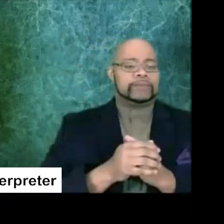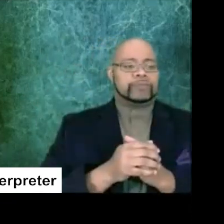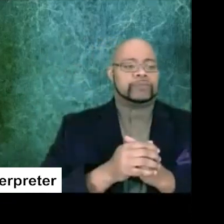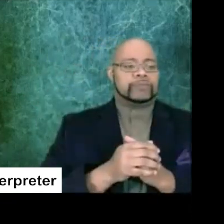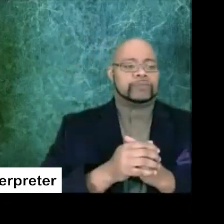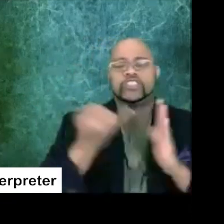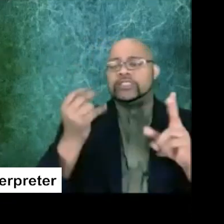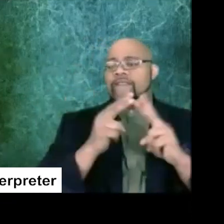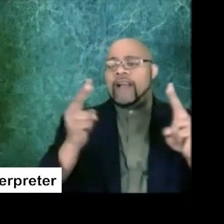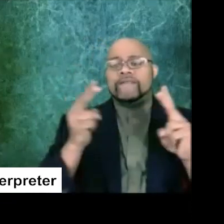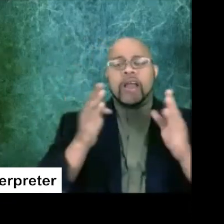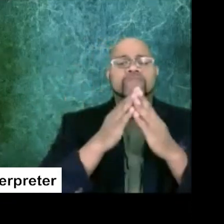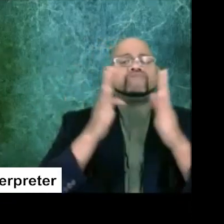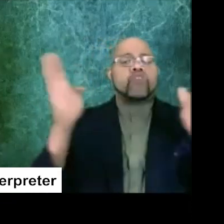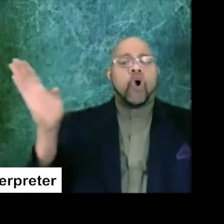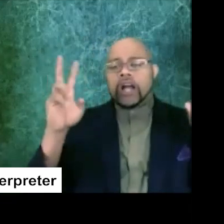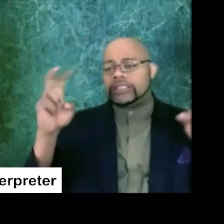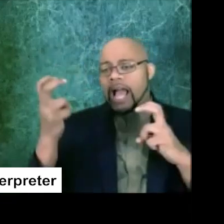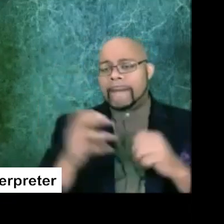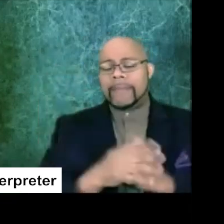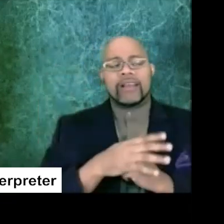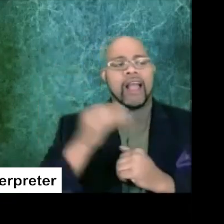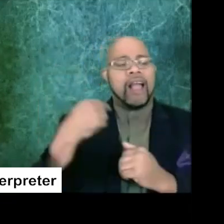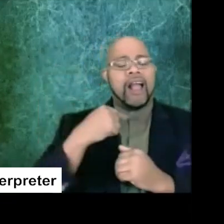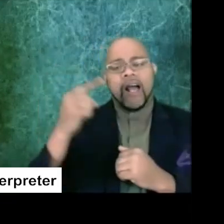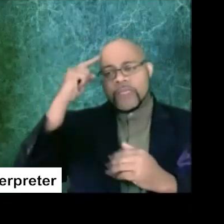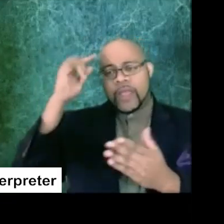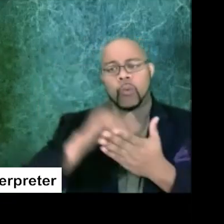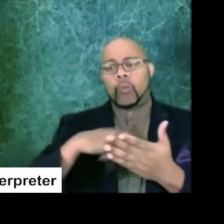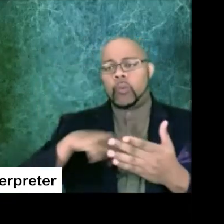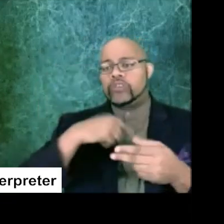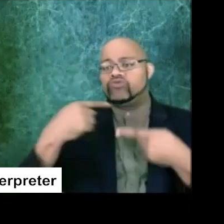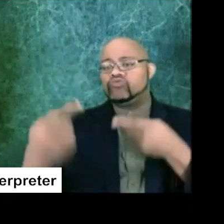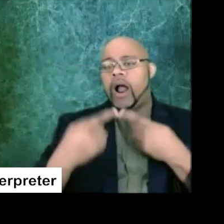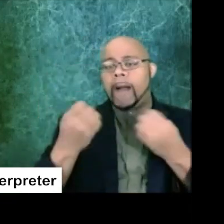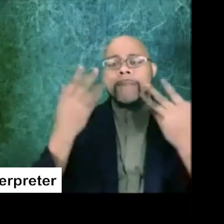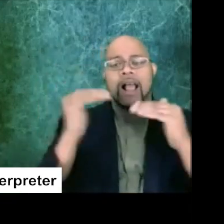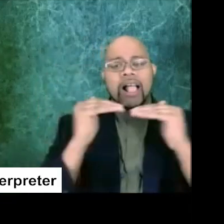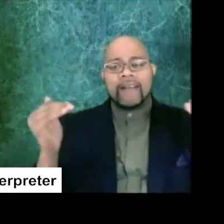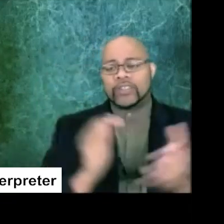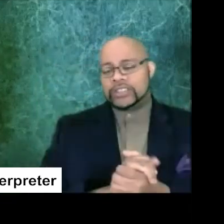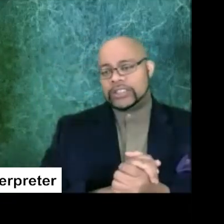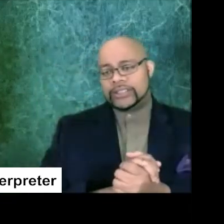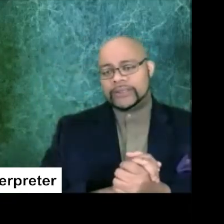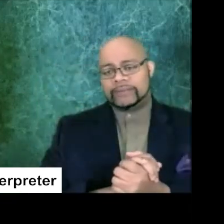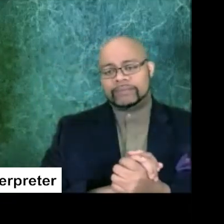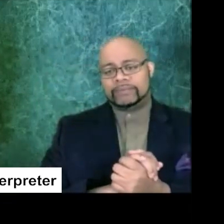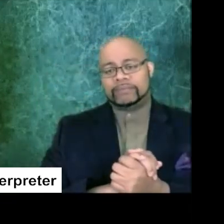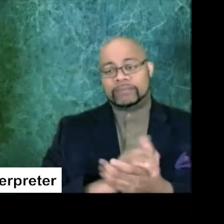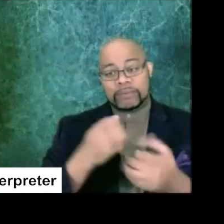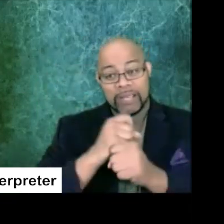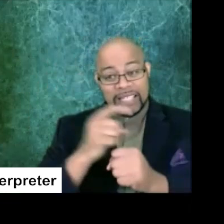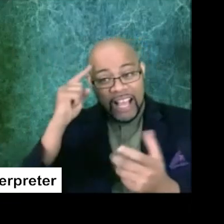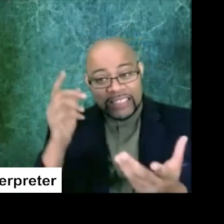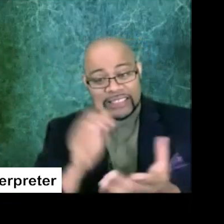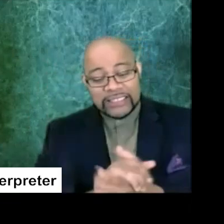It's a very broad topic. And I think we're struggling at many levels of it, if that makes sense.